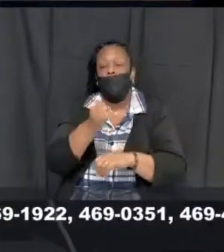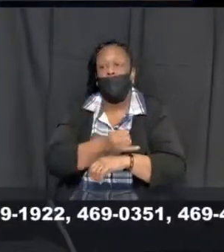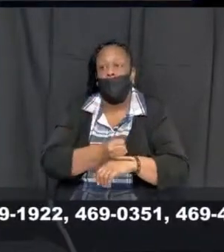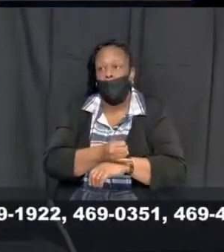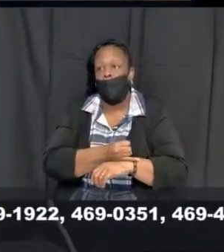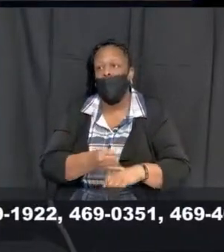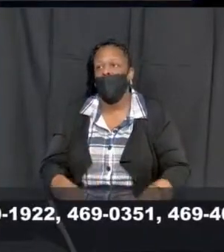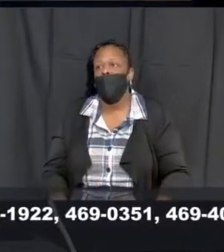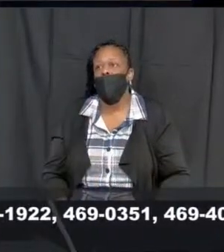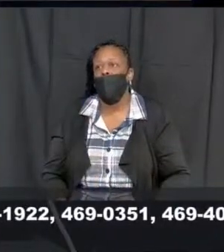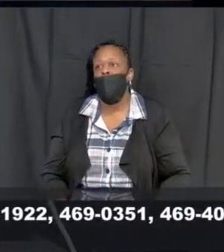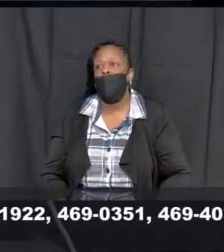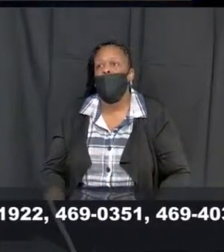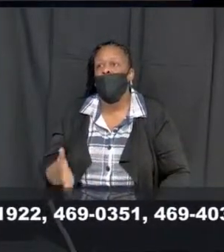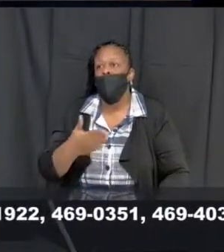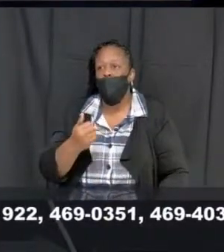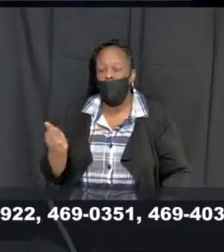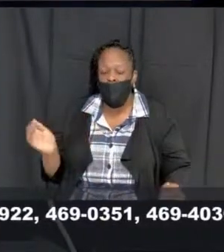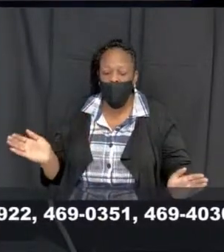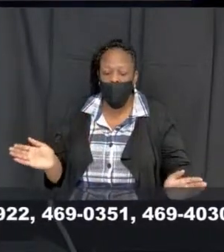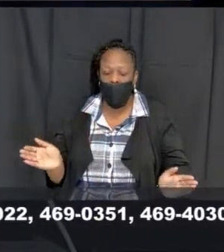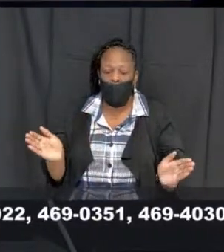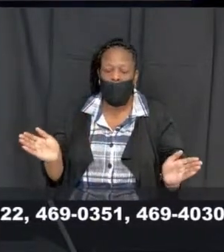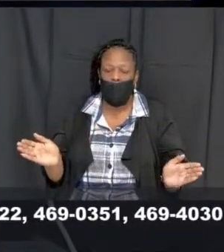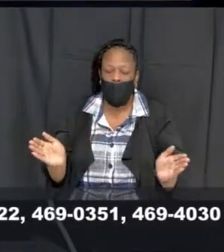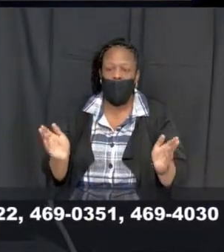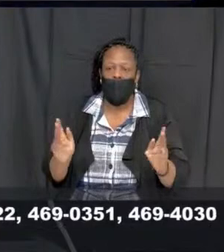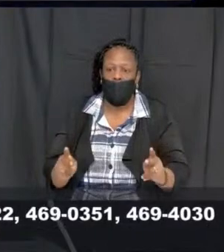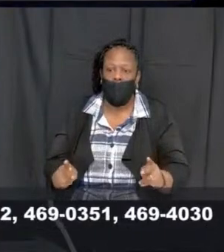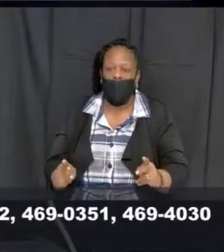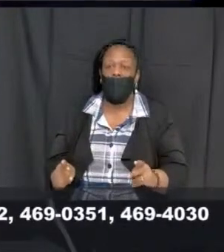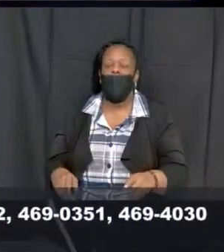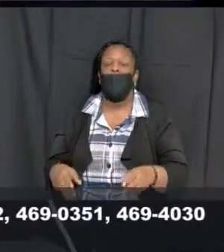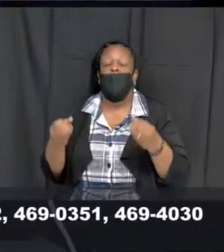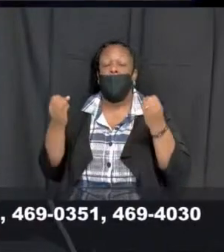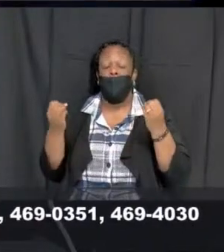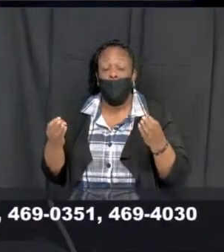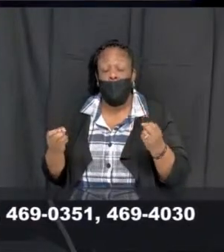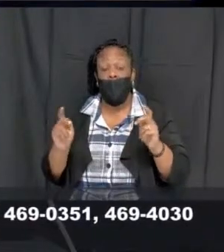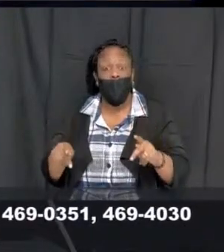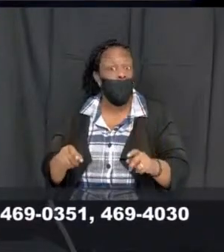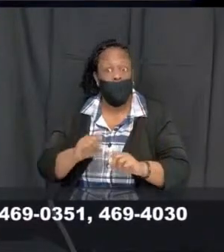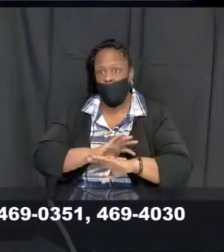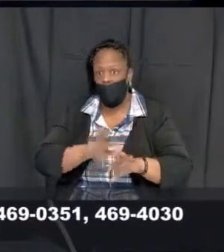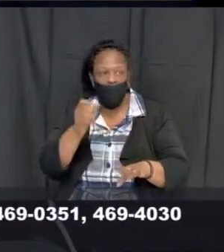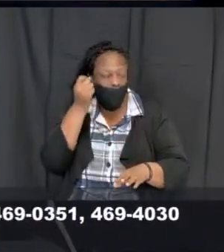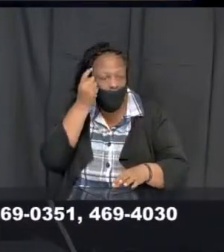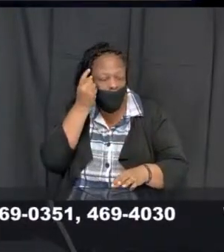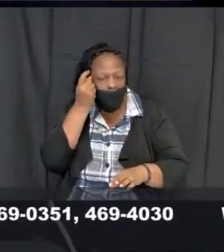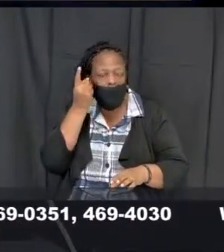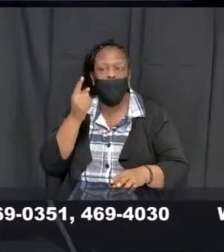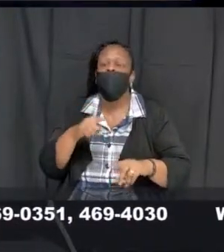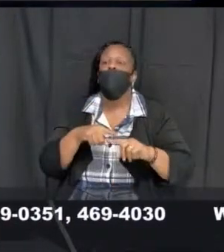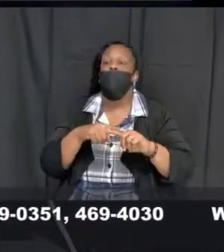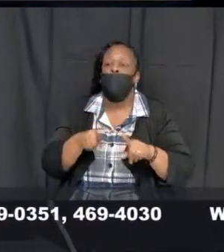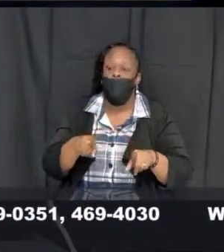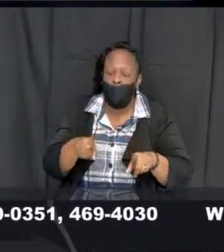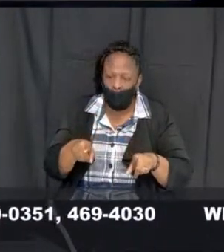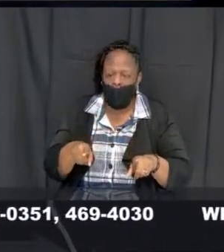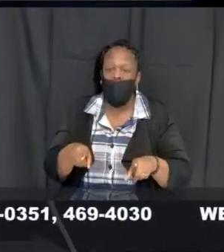saw eventually the impact it had in dealing with the misinformation. Every day, I say this to